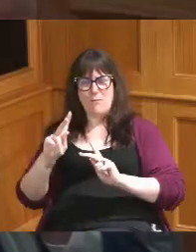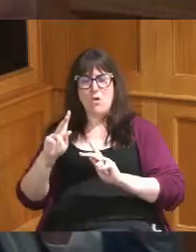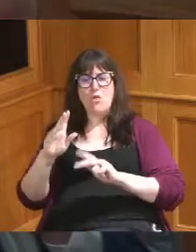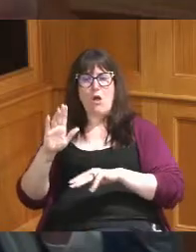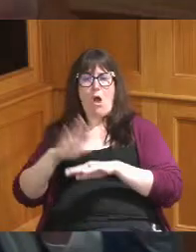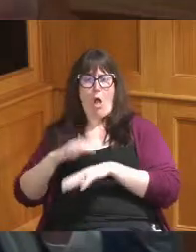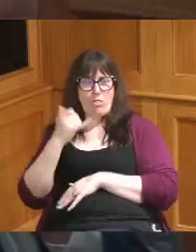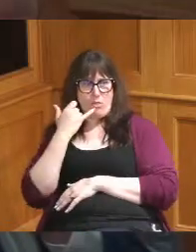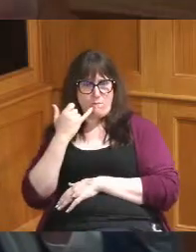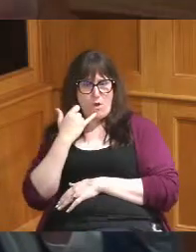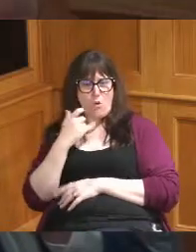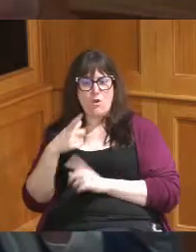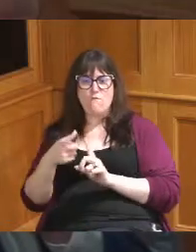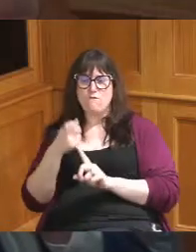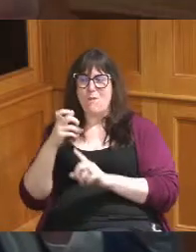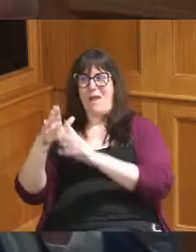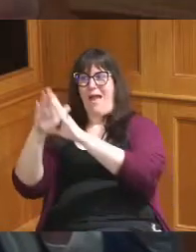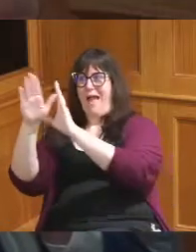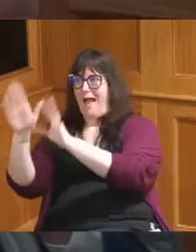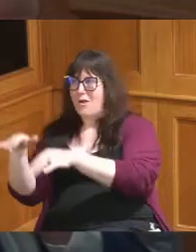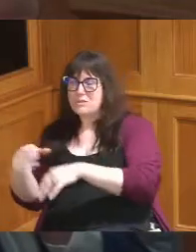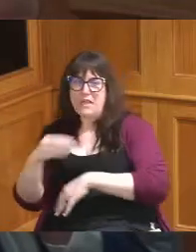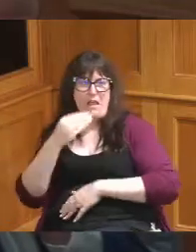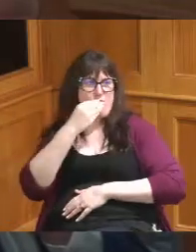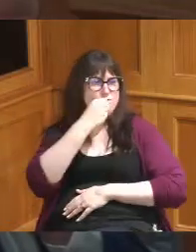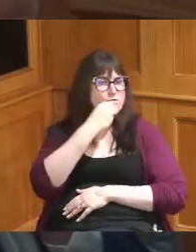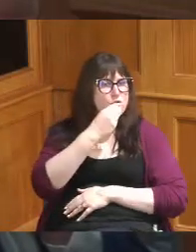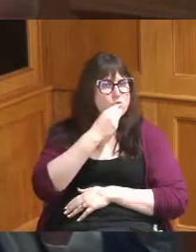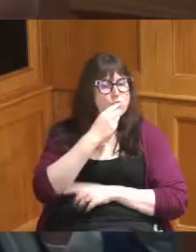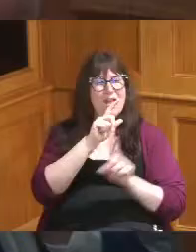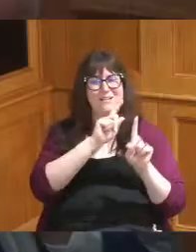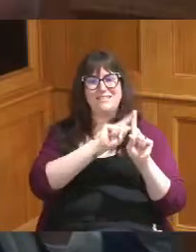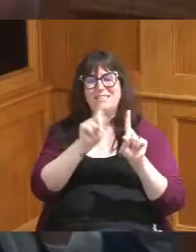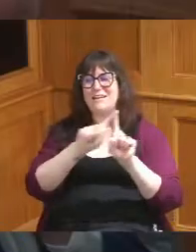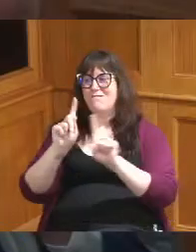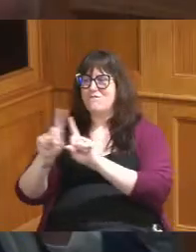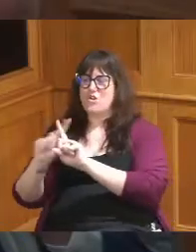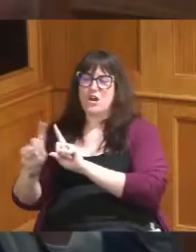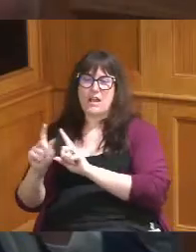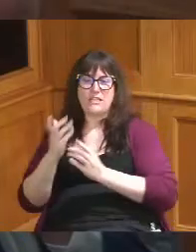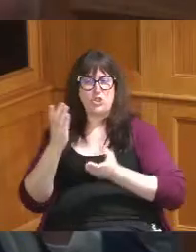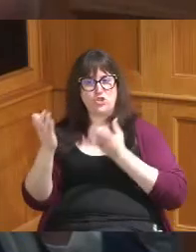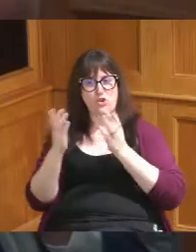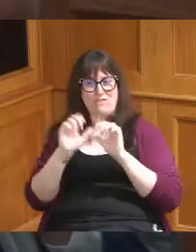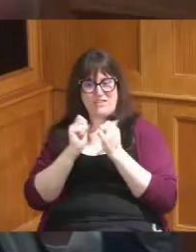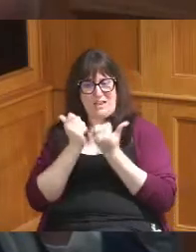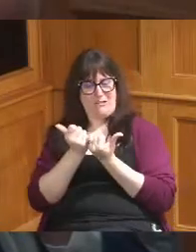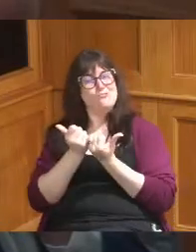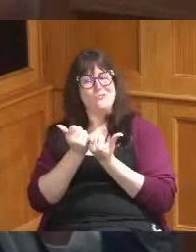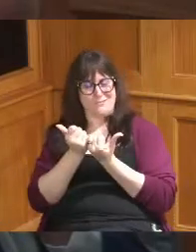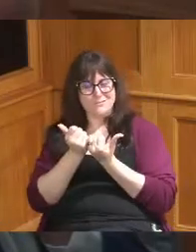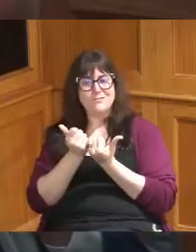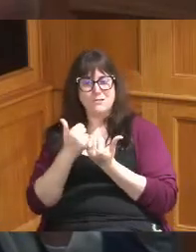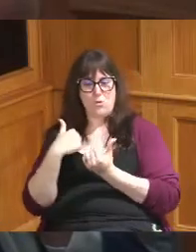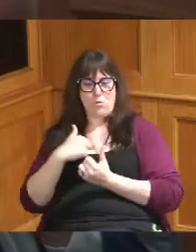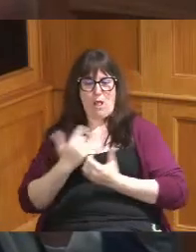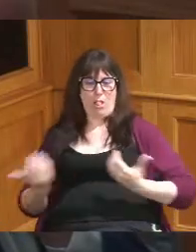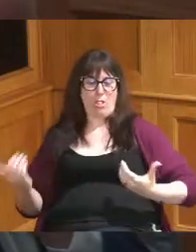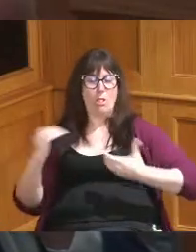line from the housing community, from the food communities, from different service agency communities.